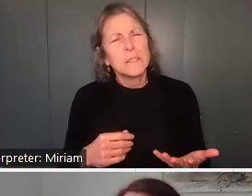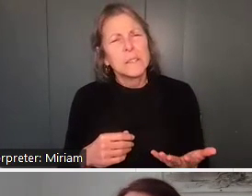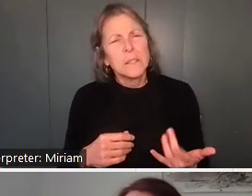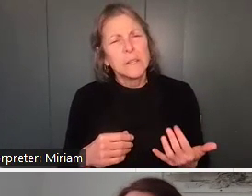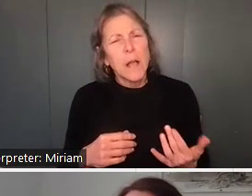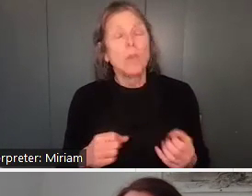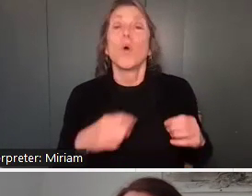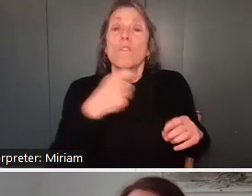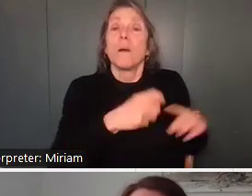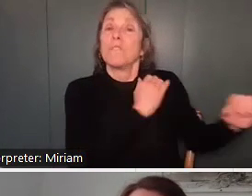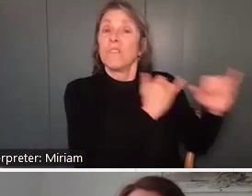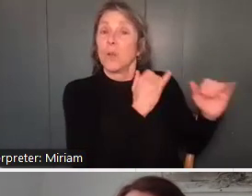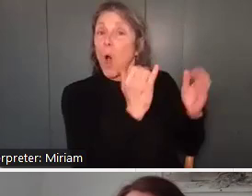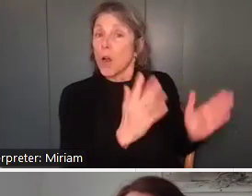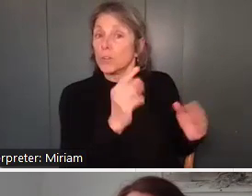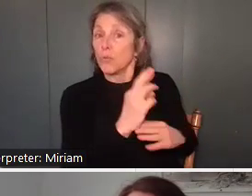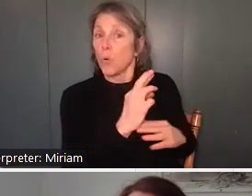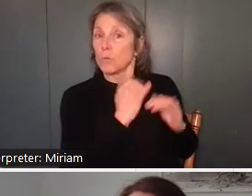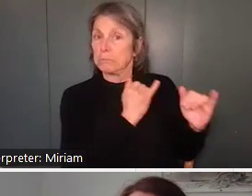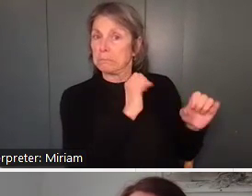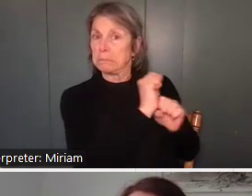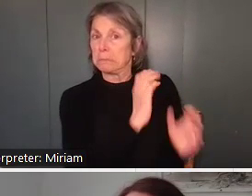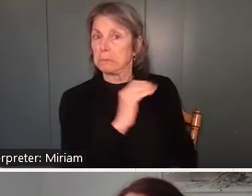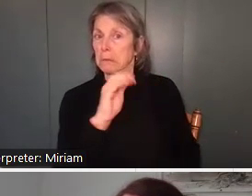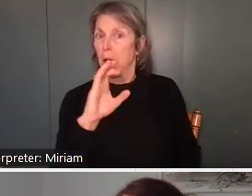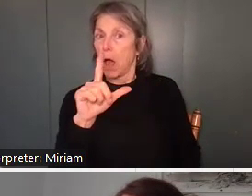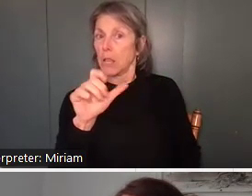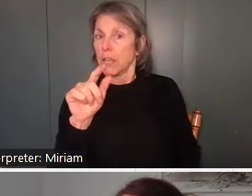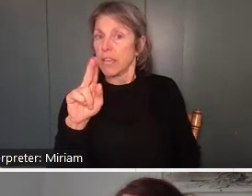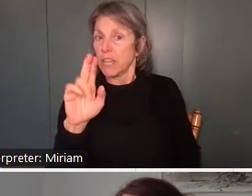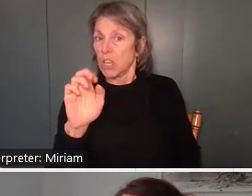fellow artist or colleague?